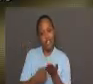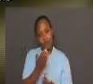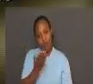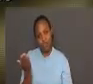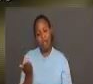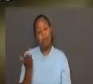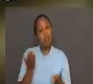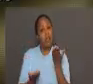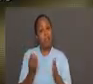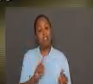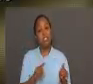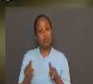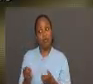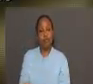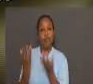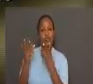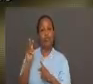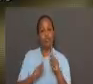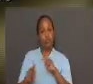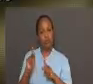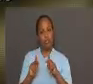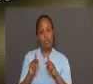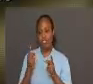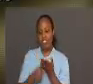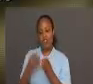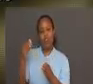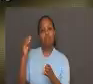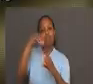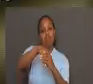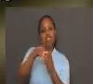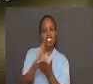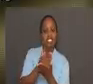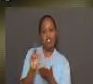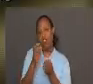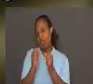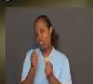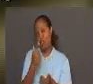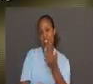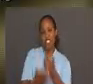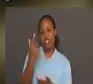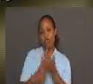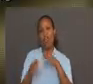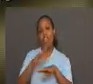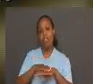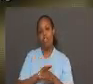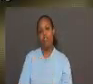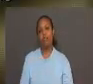issue, and perhaps more people will become engaged in the discussion.